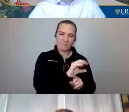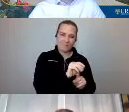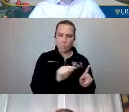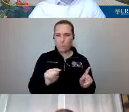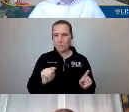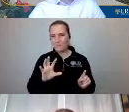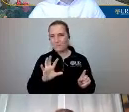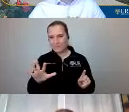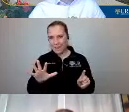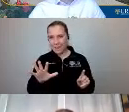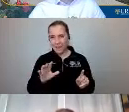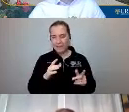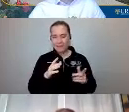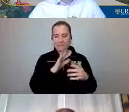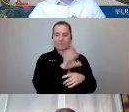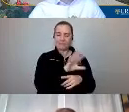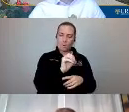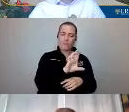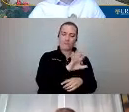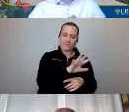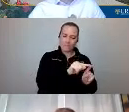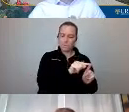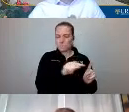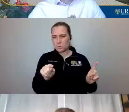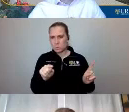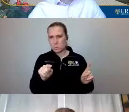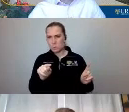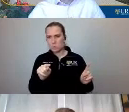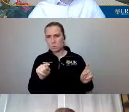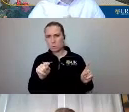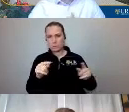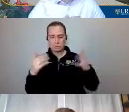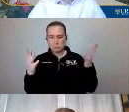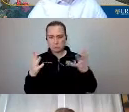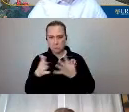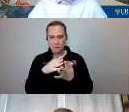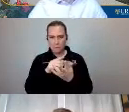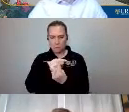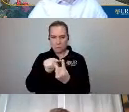one of those two, until you don't meet one of those two criteria.